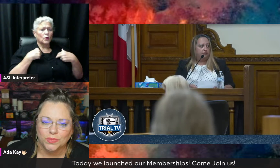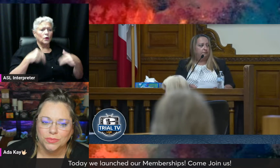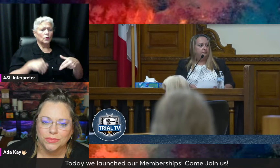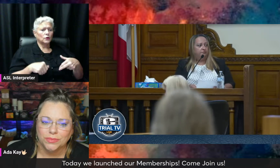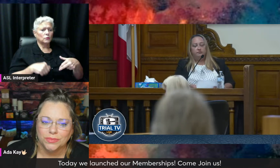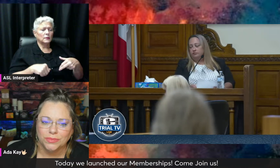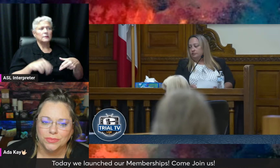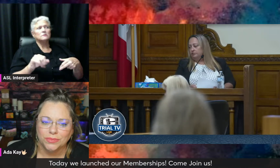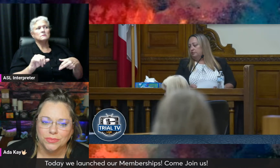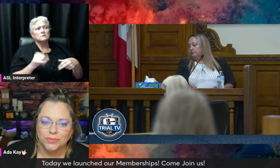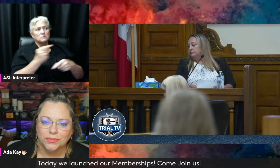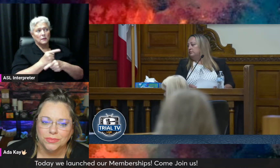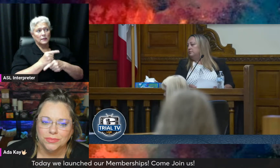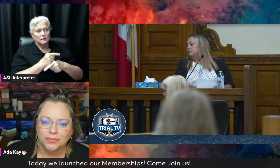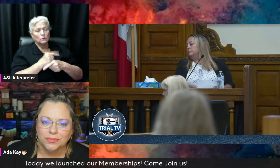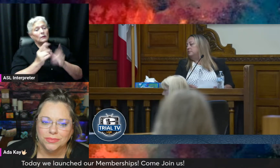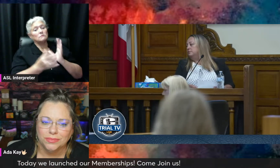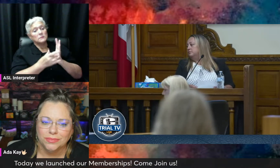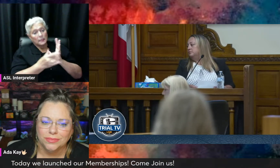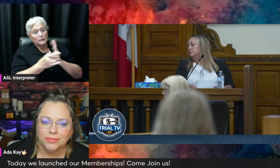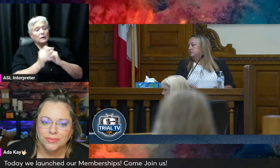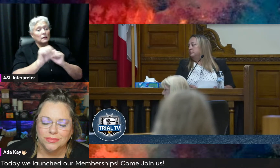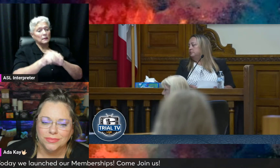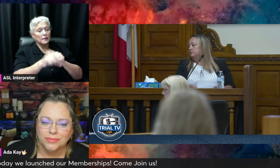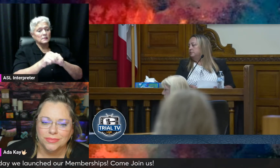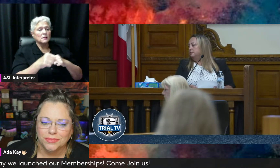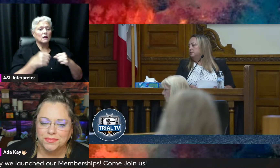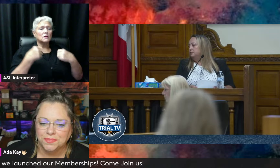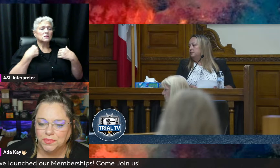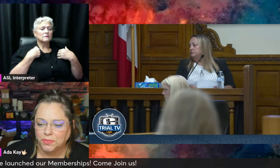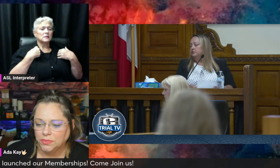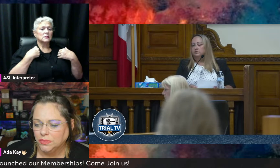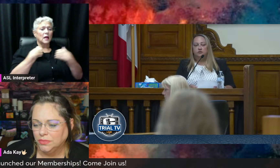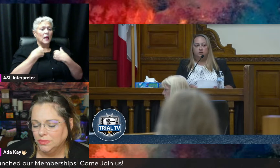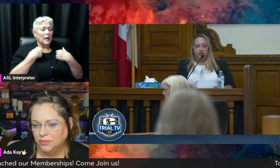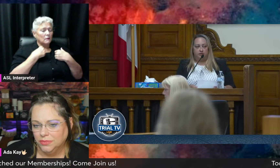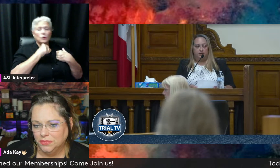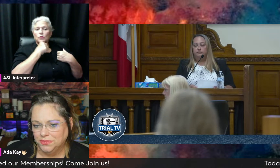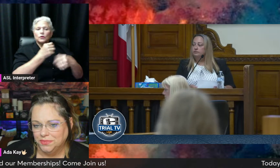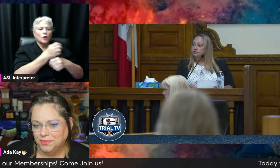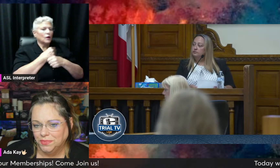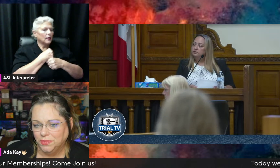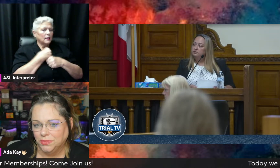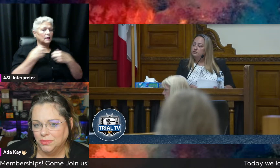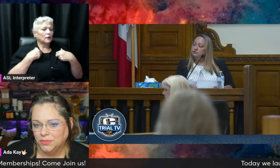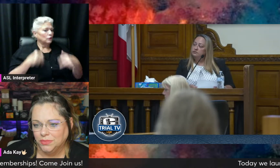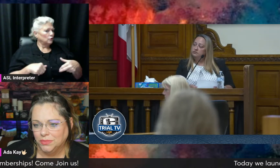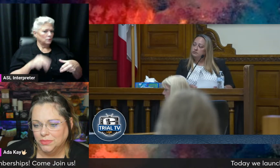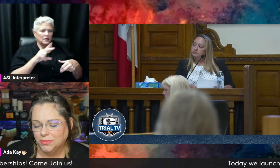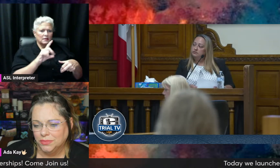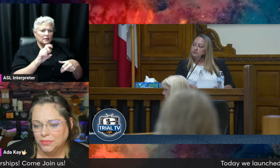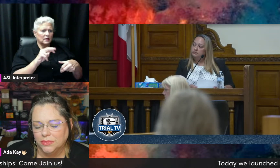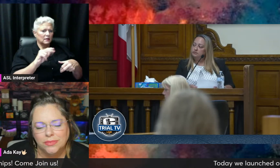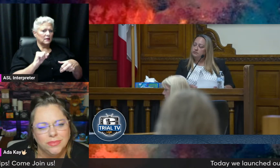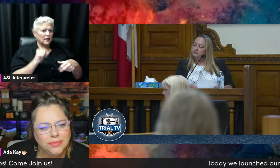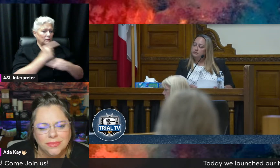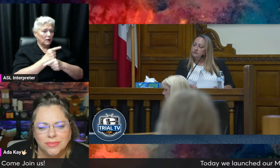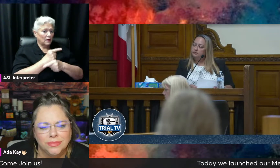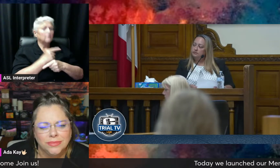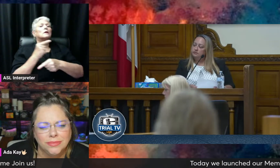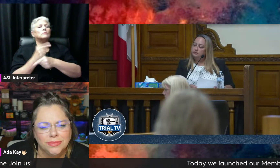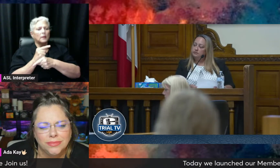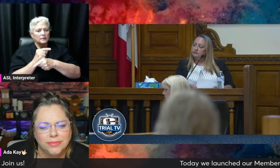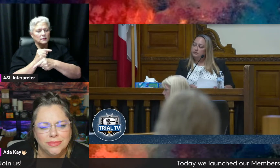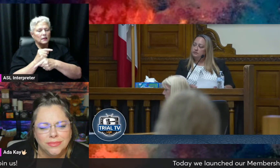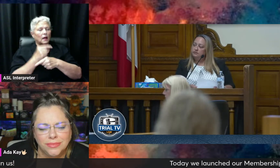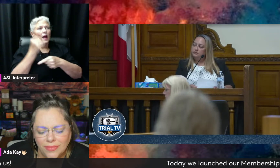Technically, yes. Because if it was animal blood, you're not getting human DNA from it, right? Correct. It would also